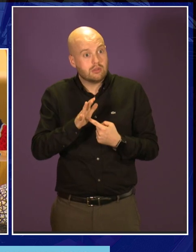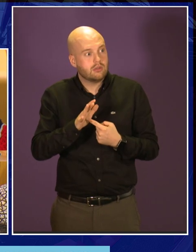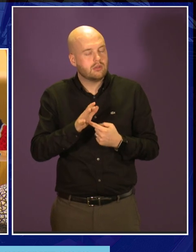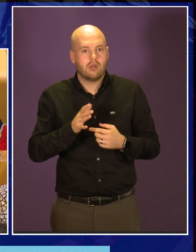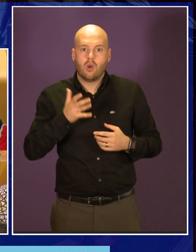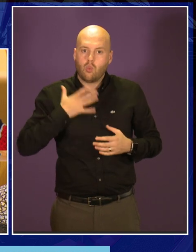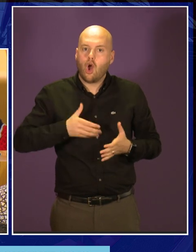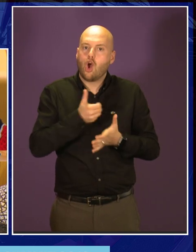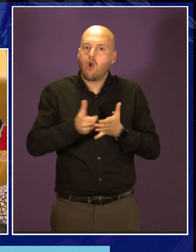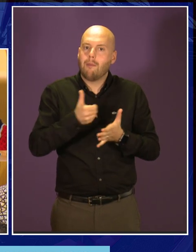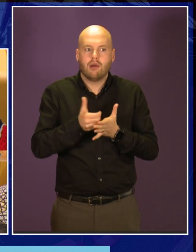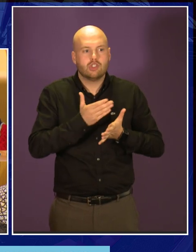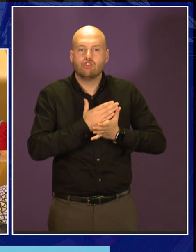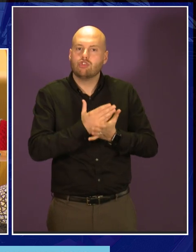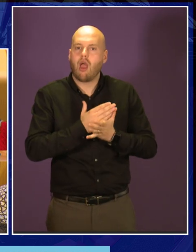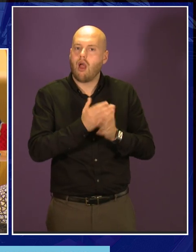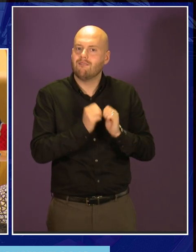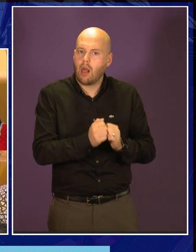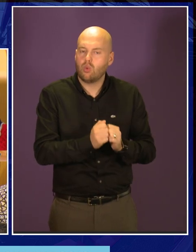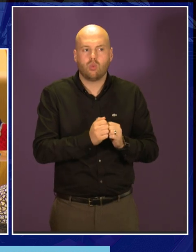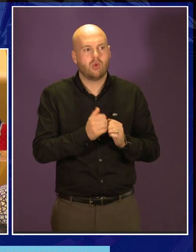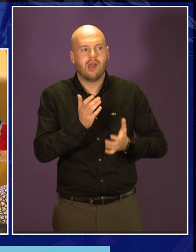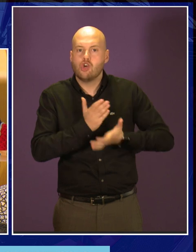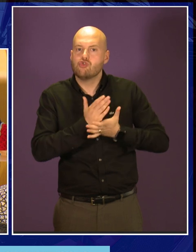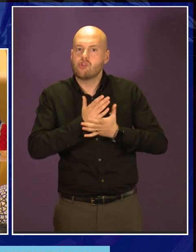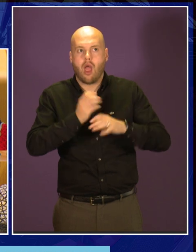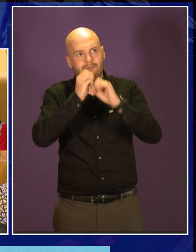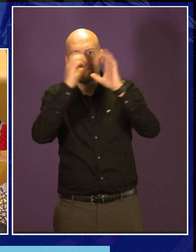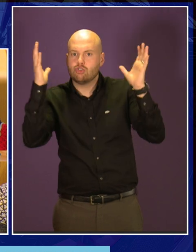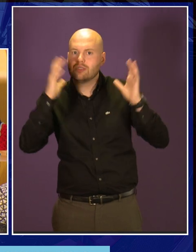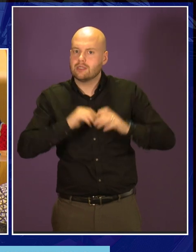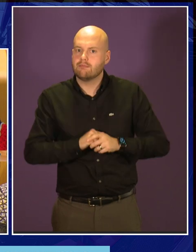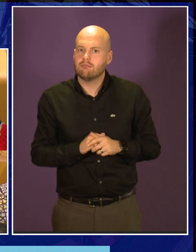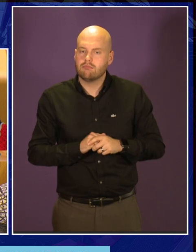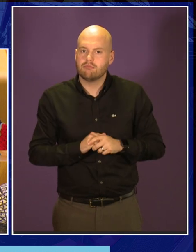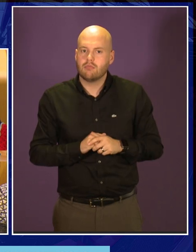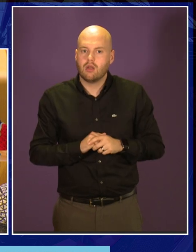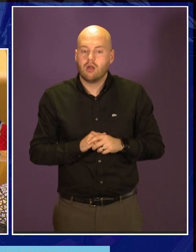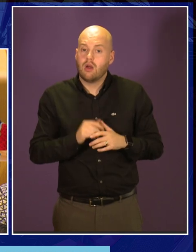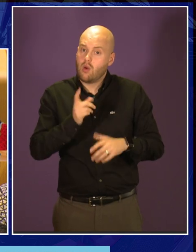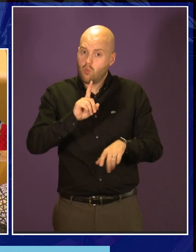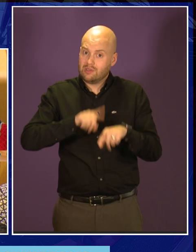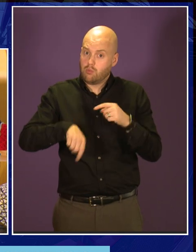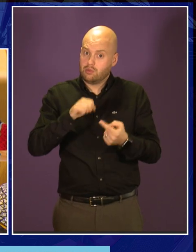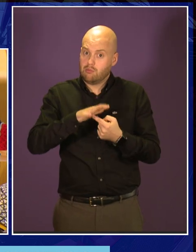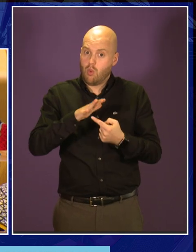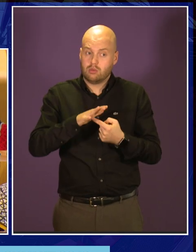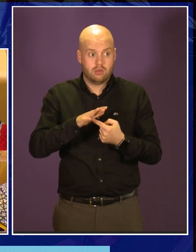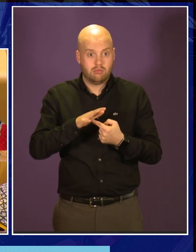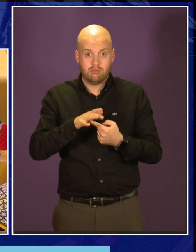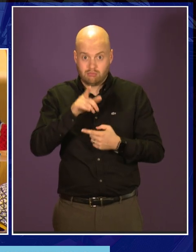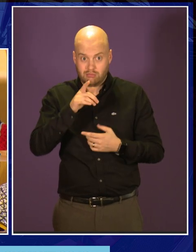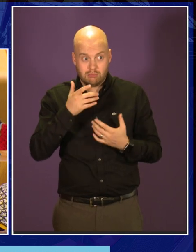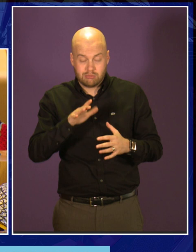values. We can have common visions. And what has been most important here is the stories that we'll be listening to,